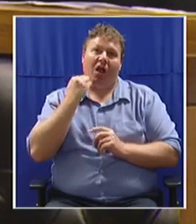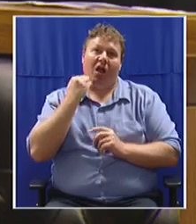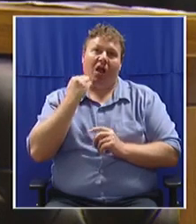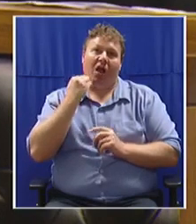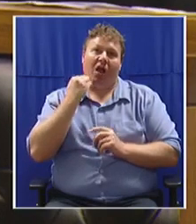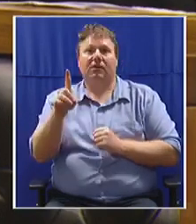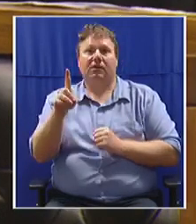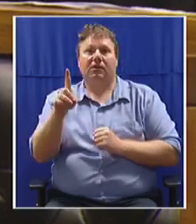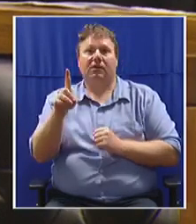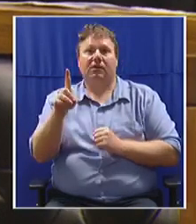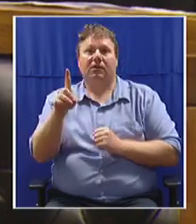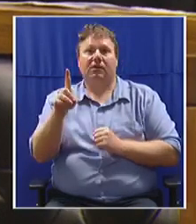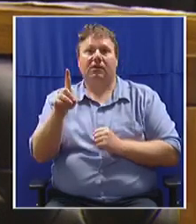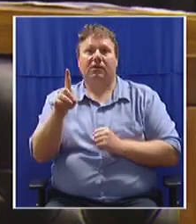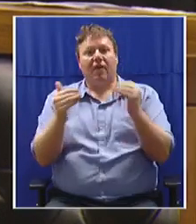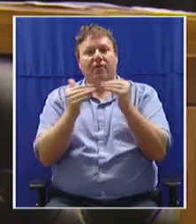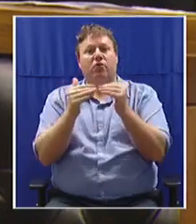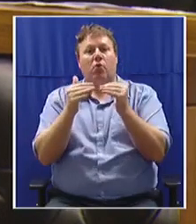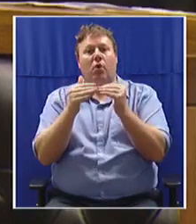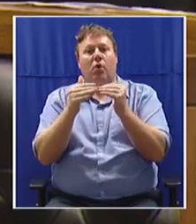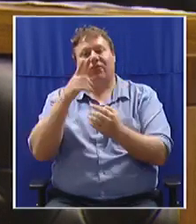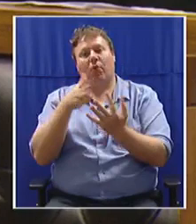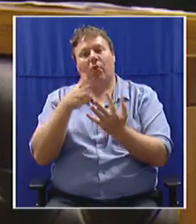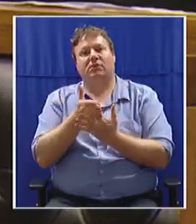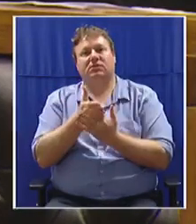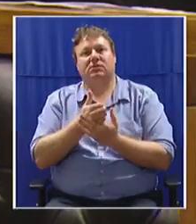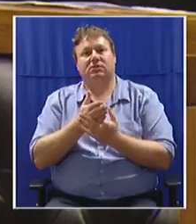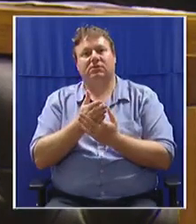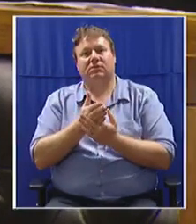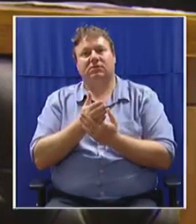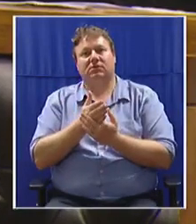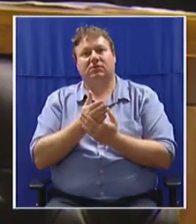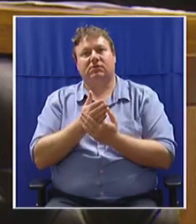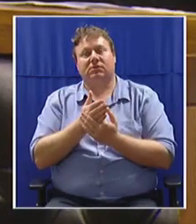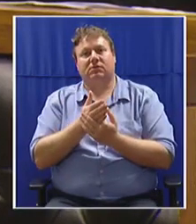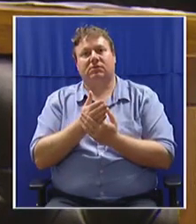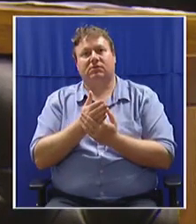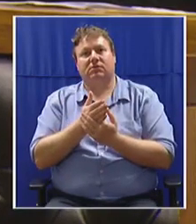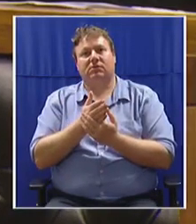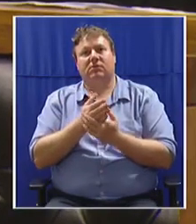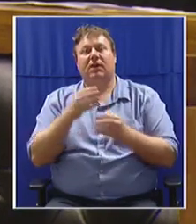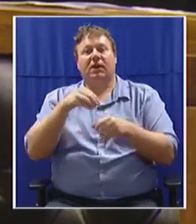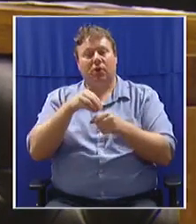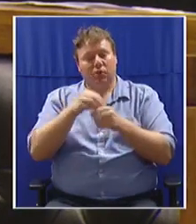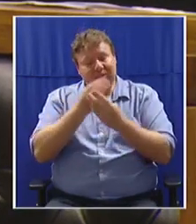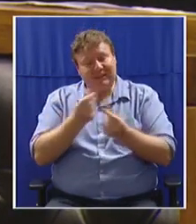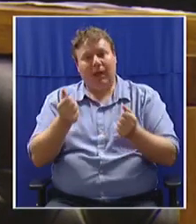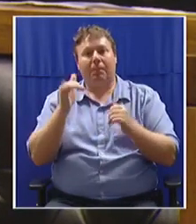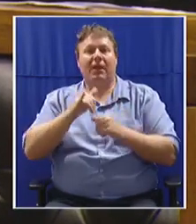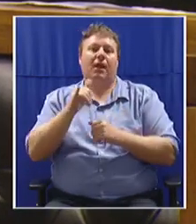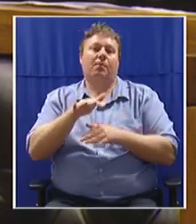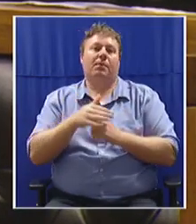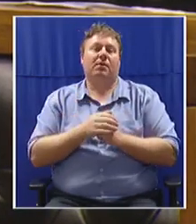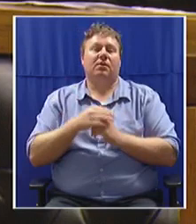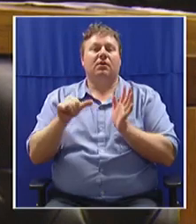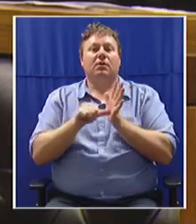certain requirements, entry requirements, that can exclude some of the young people. So it's important as